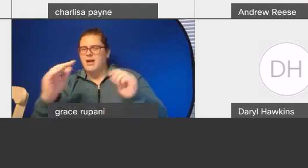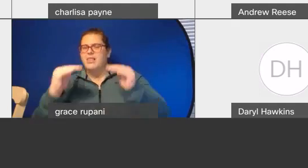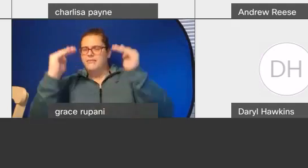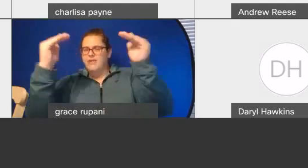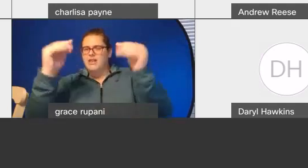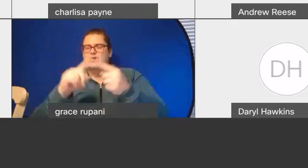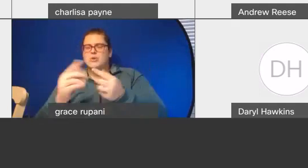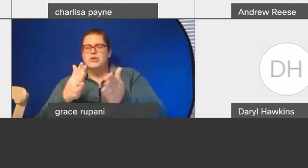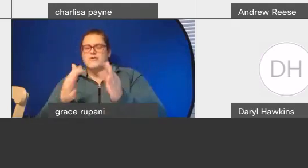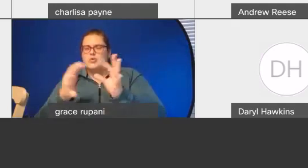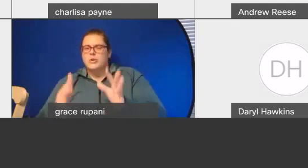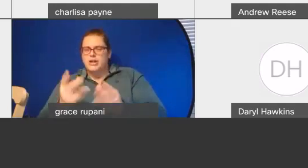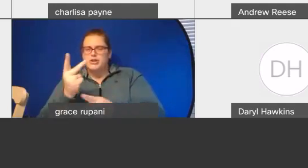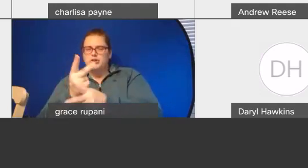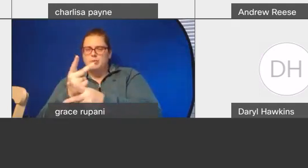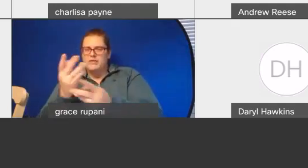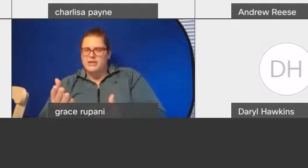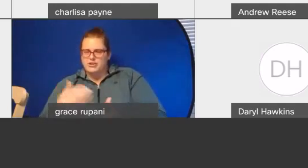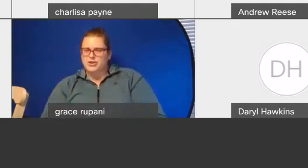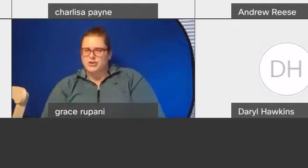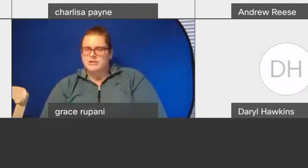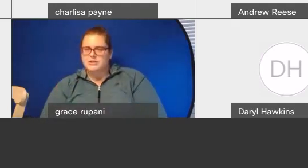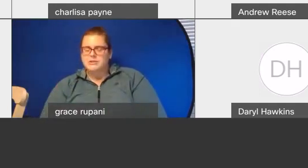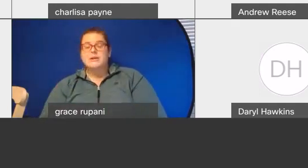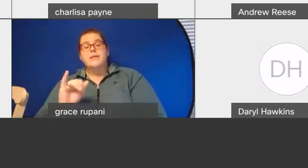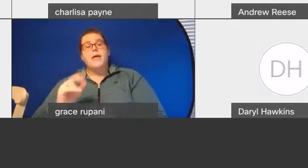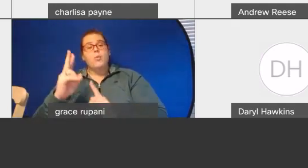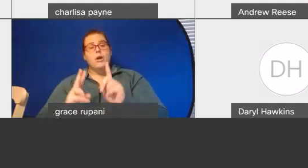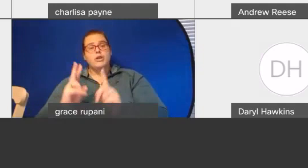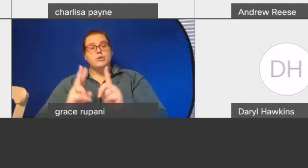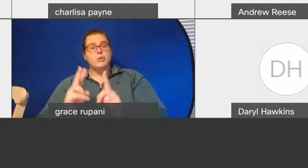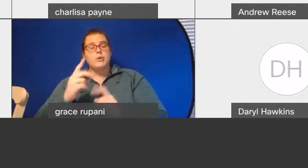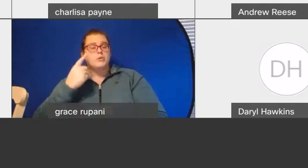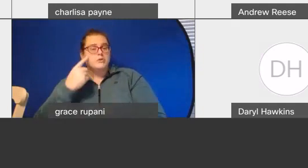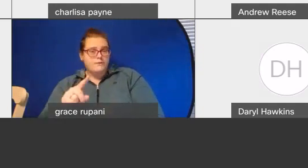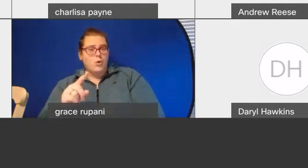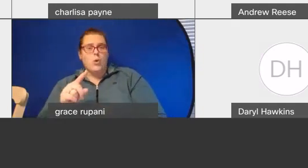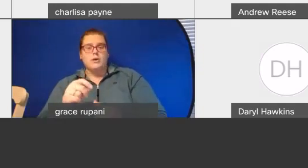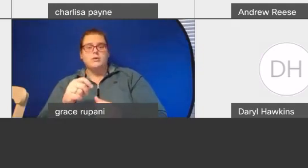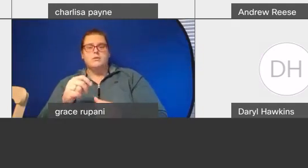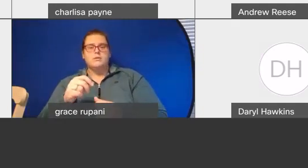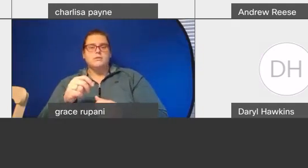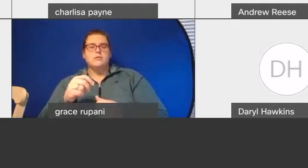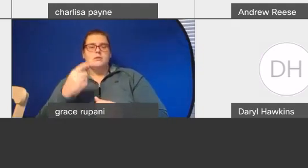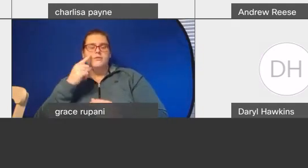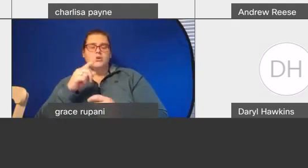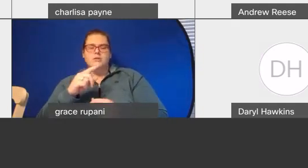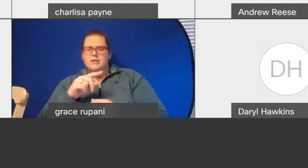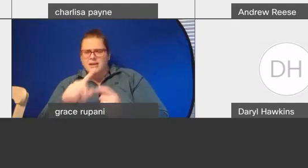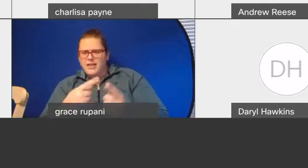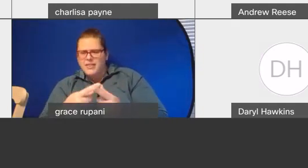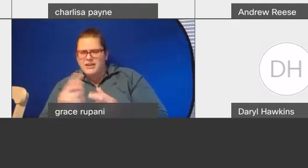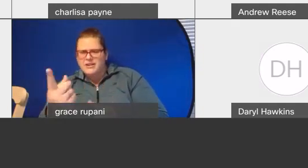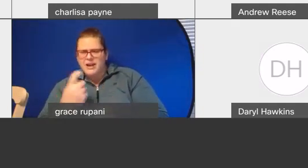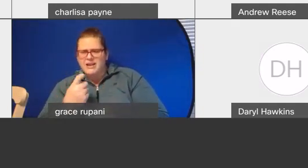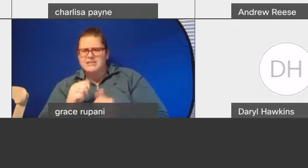supervisor. The 1 to 2 was for places for, and then there's a question about how could you do